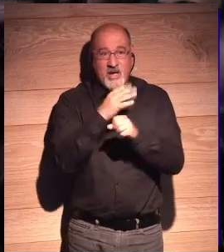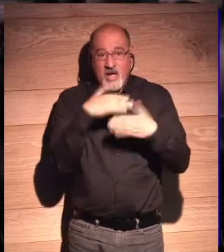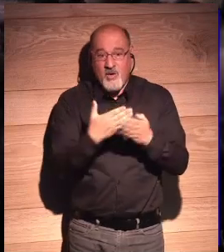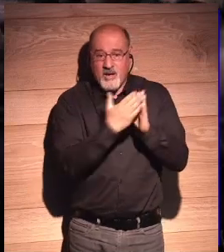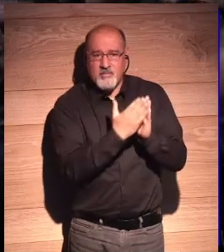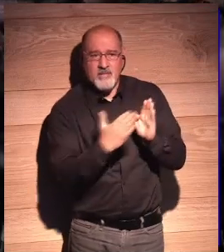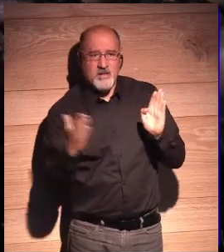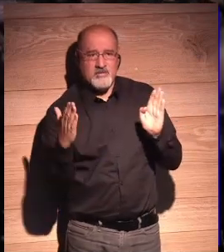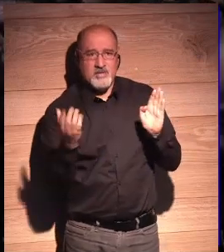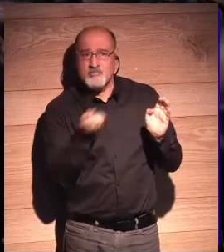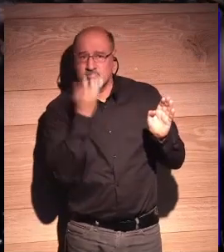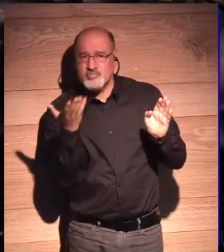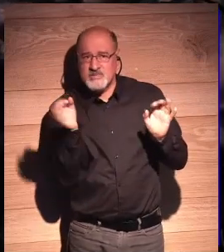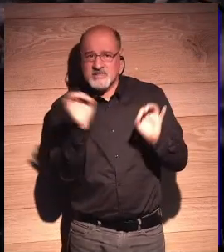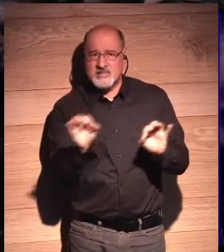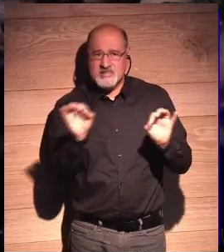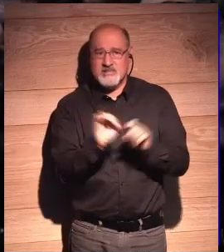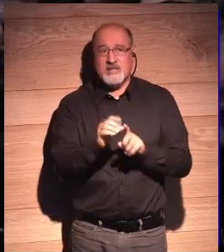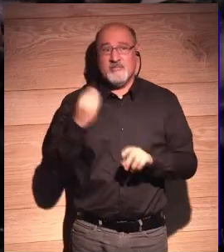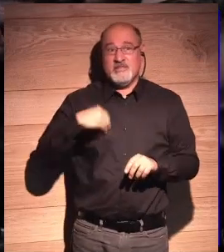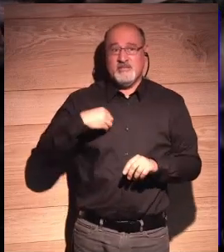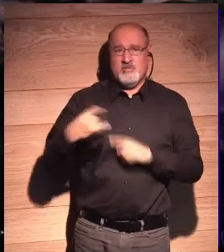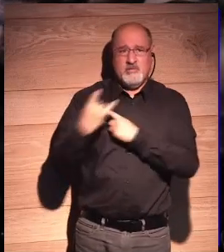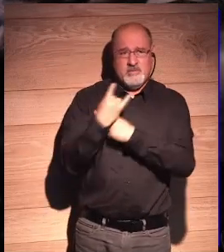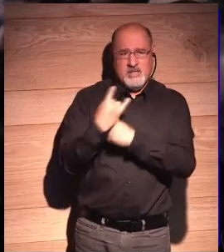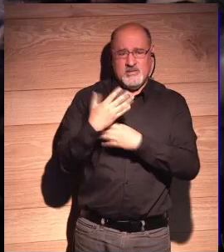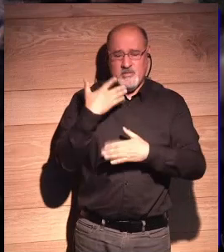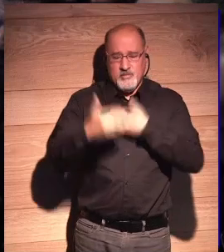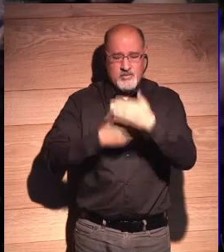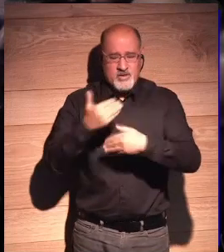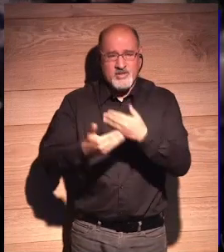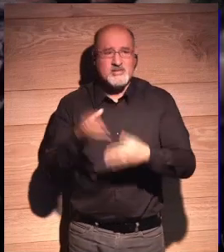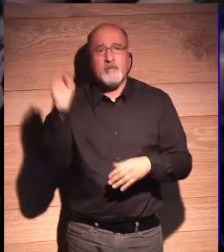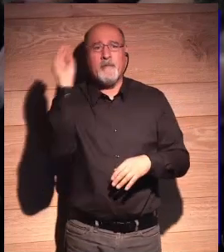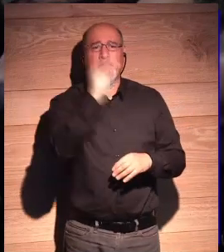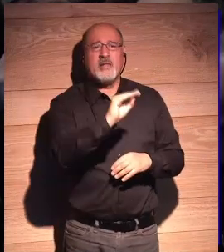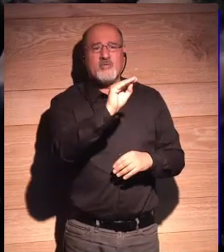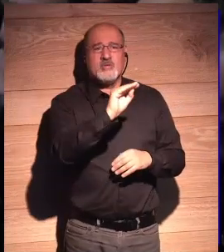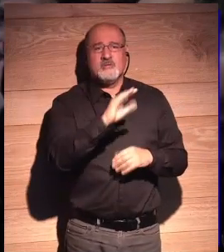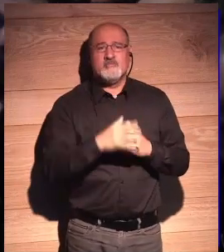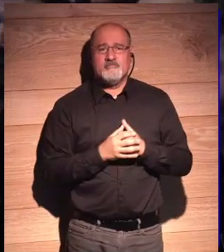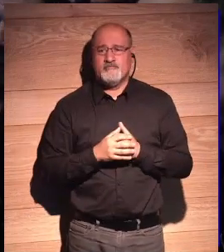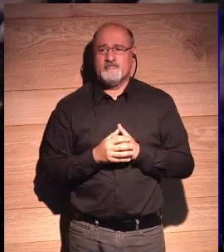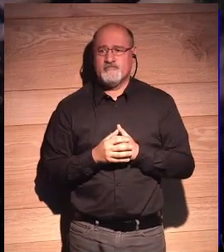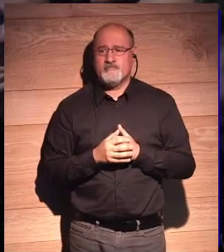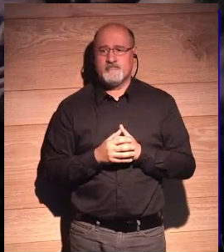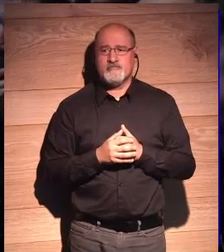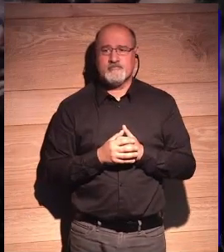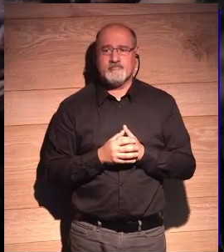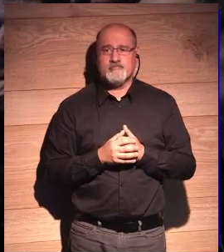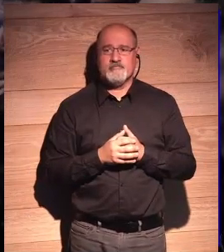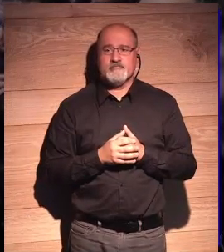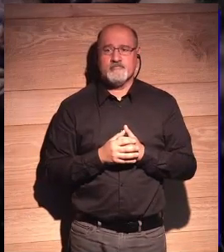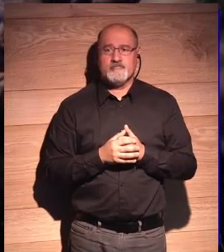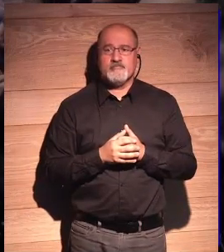lying to yourself about the whole process. So my question is if that has been the same protocol